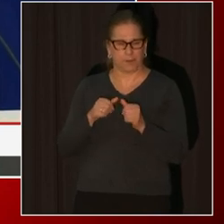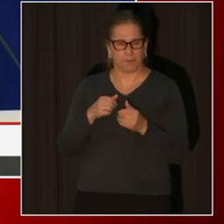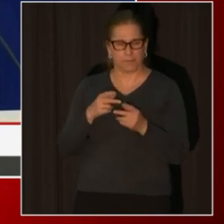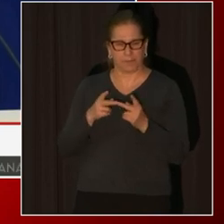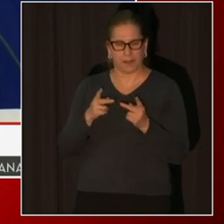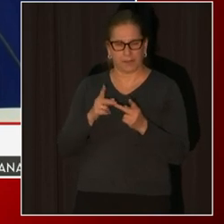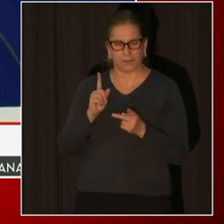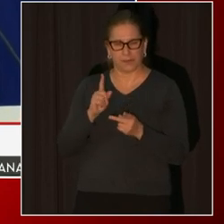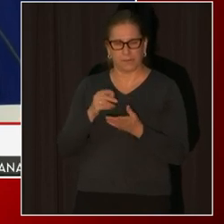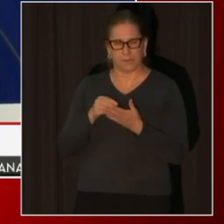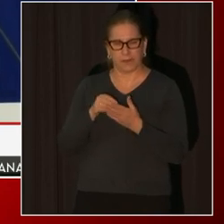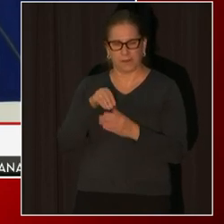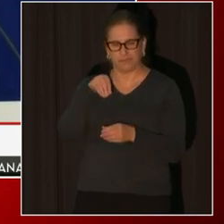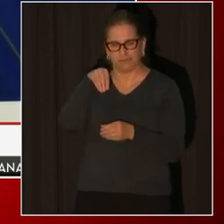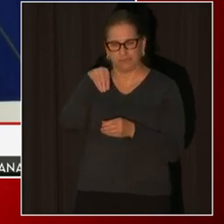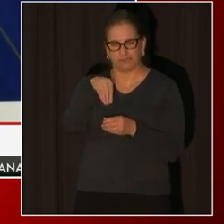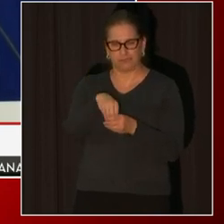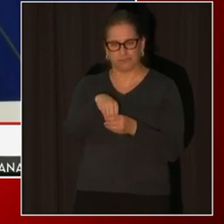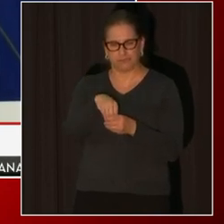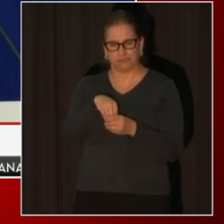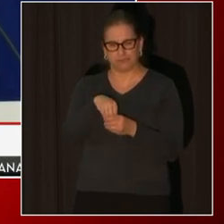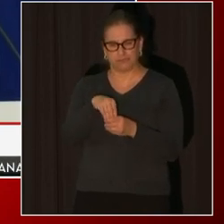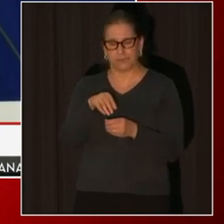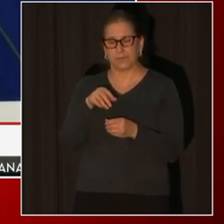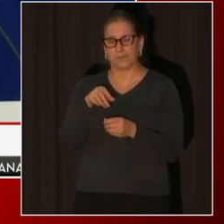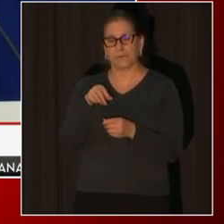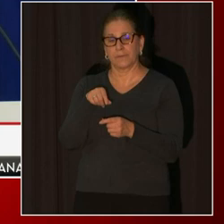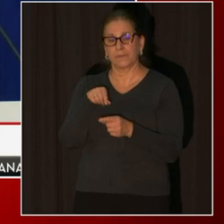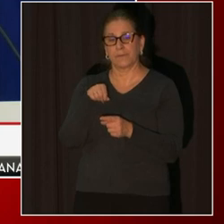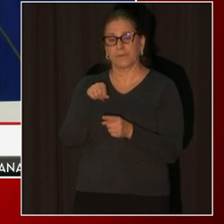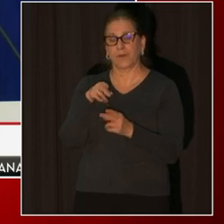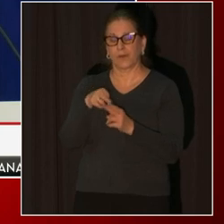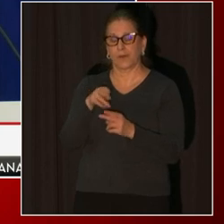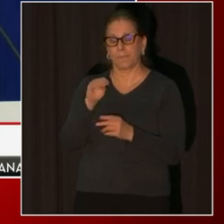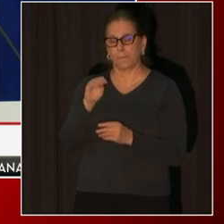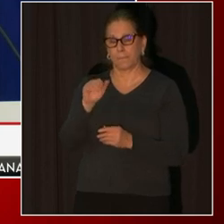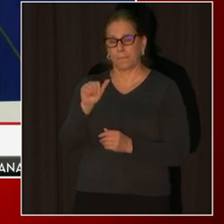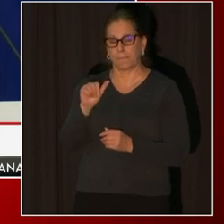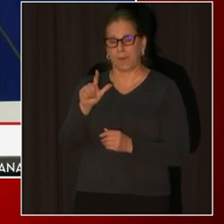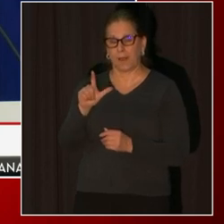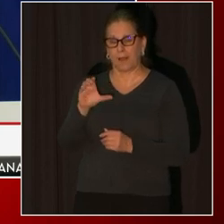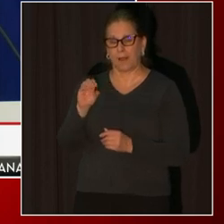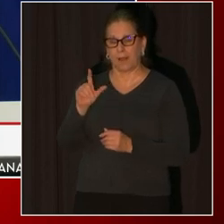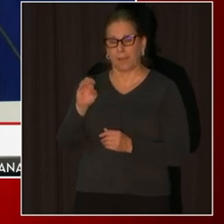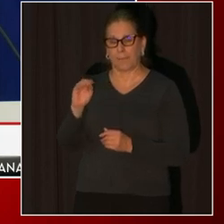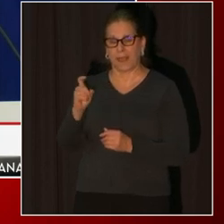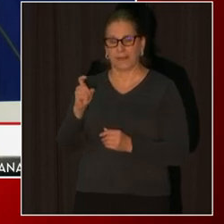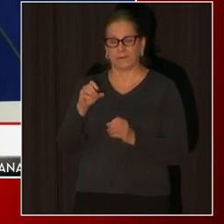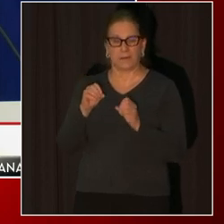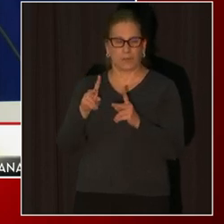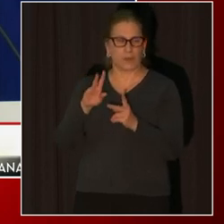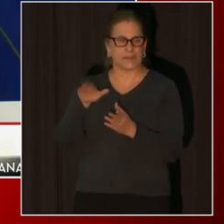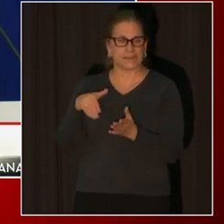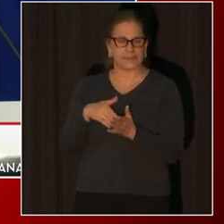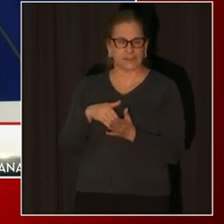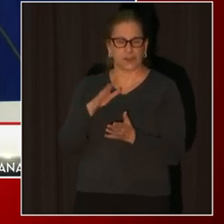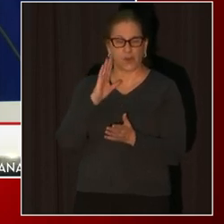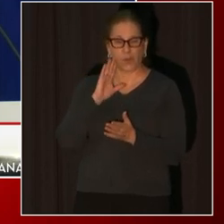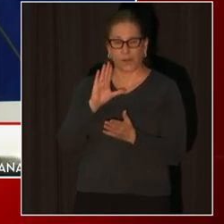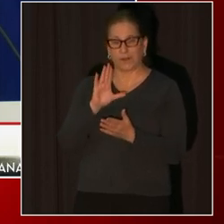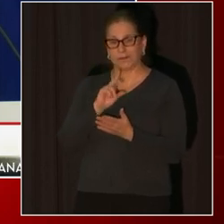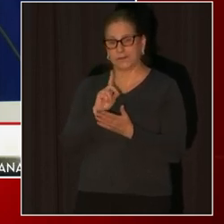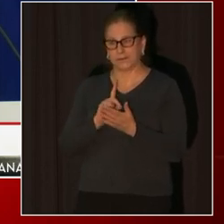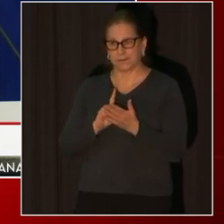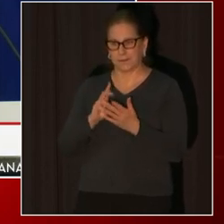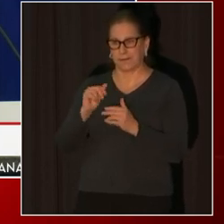X Opportunity Center, and we'll begin design and construction in 21 and wrap up in